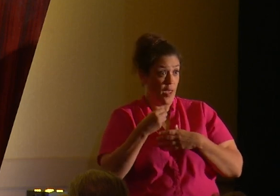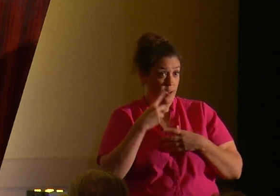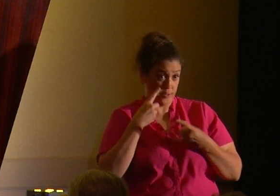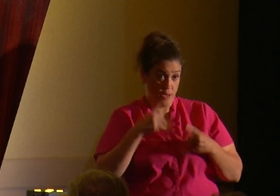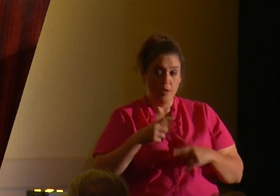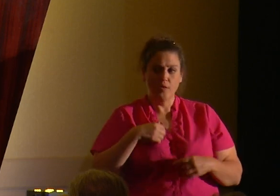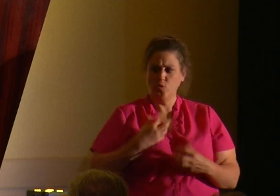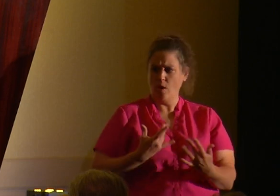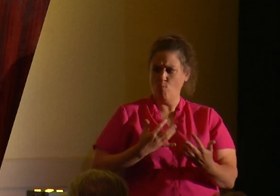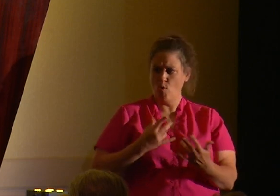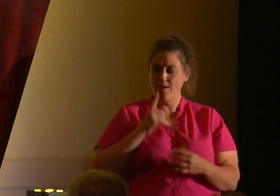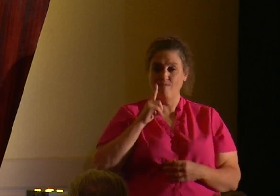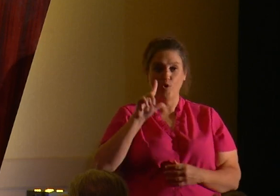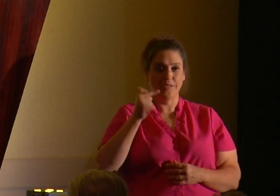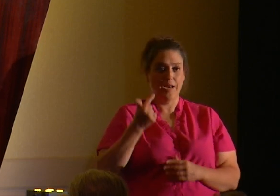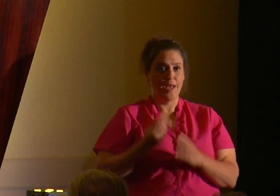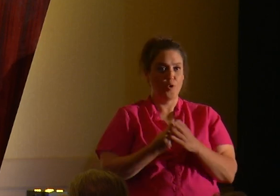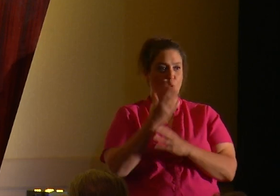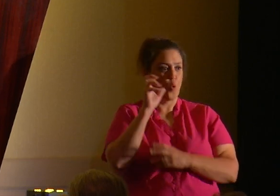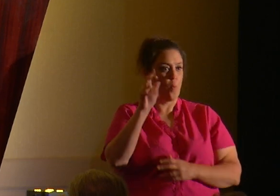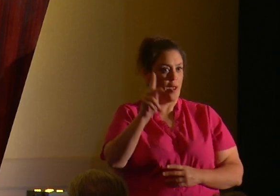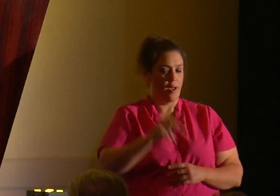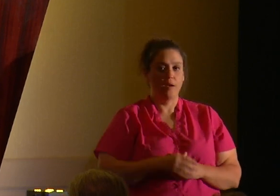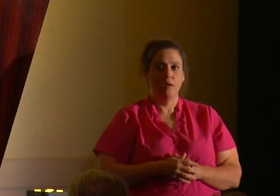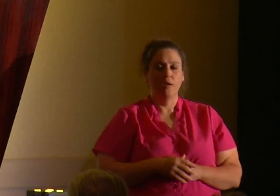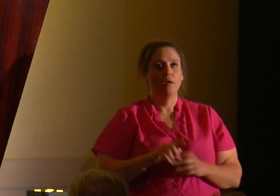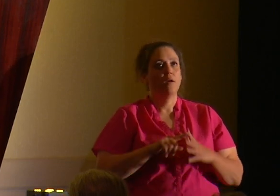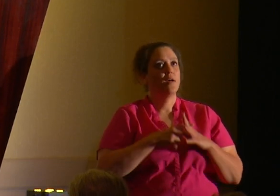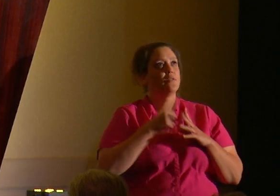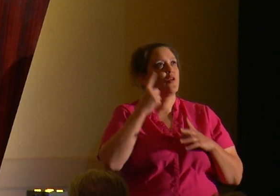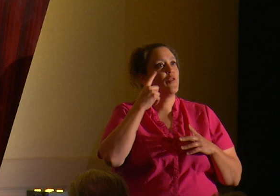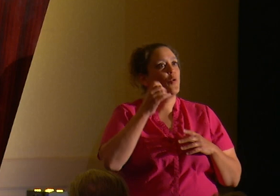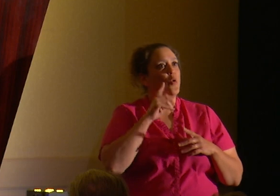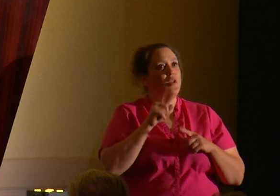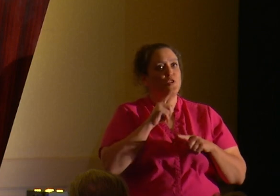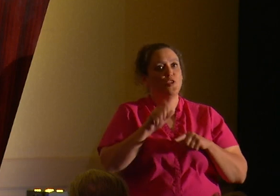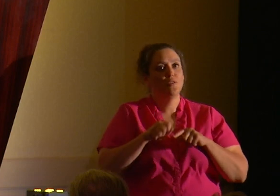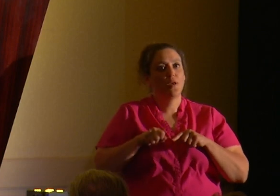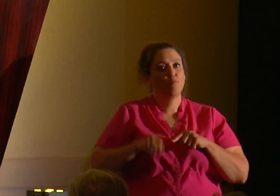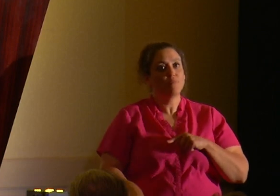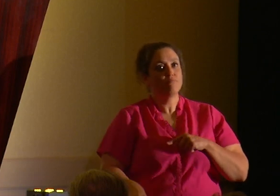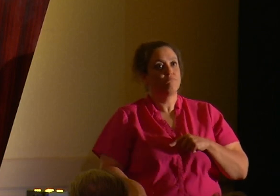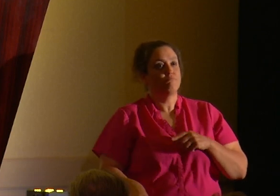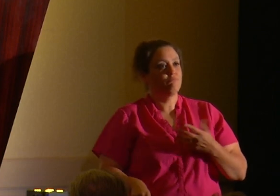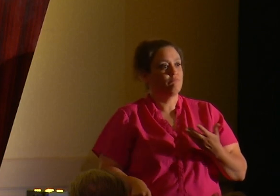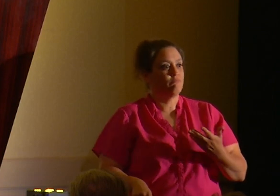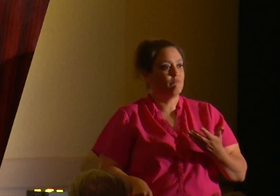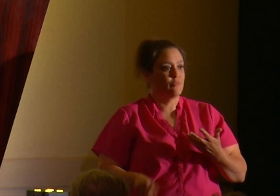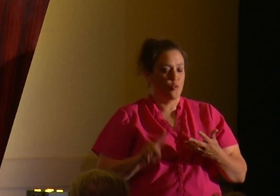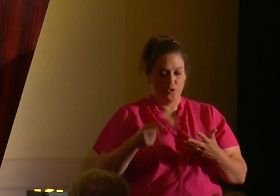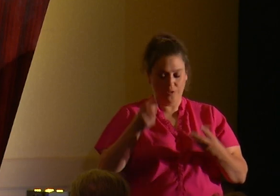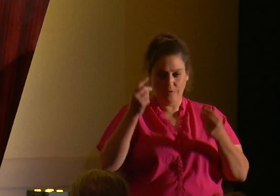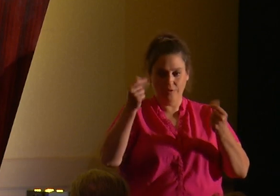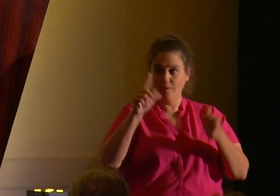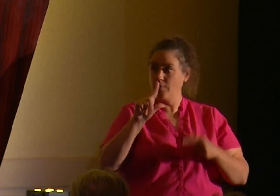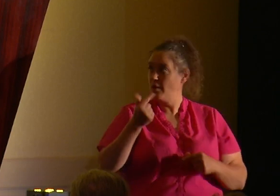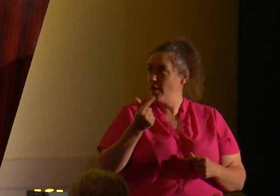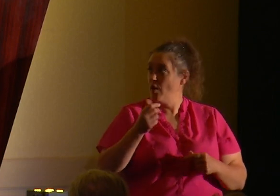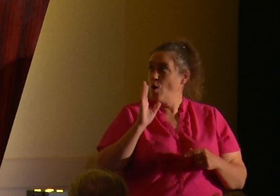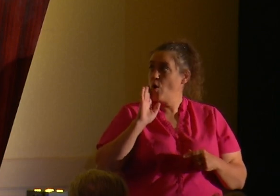his leg to grow back. And then I started thinking, like, how would it just be like, poof? And then there would just be a leg, or would it be